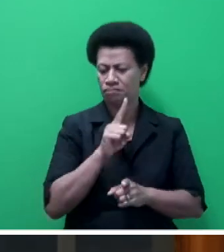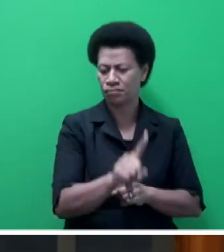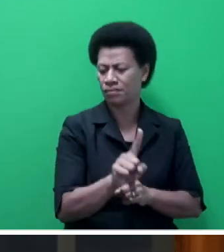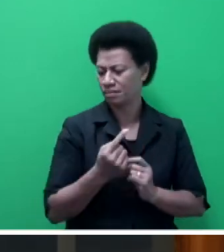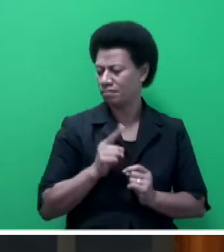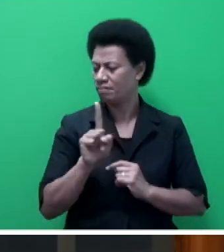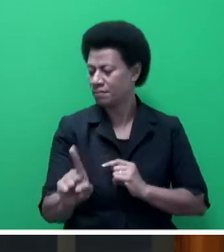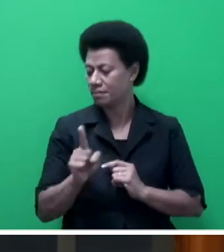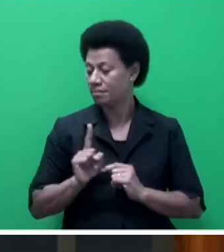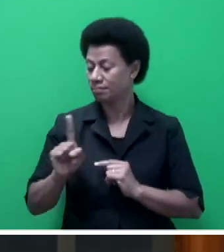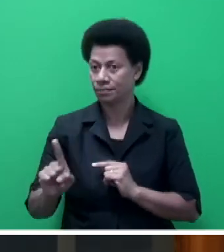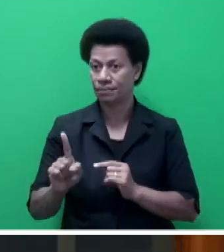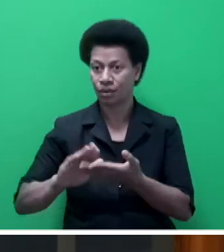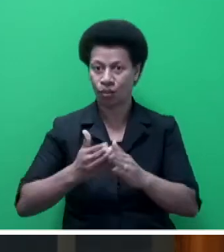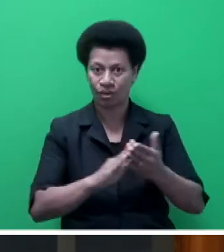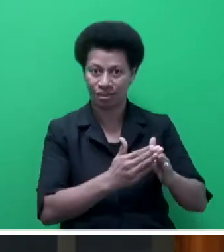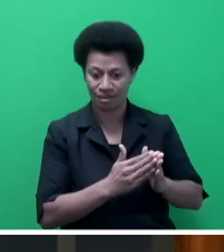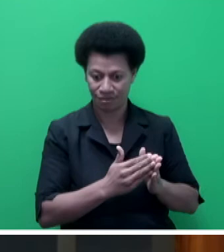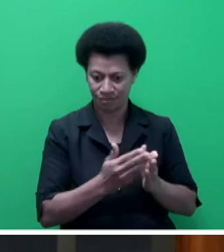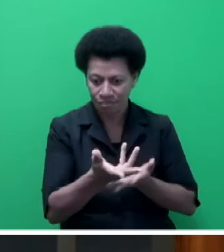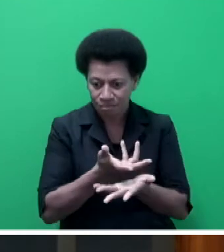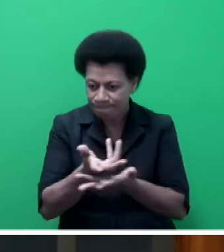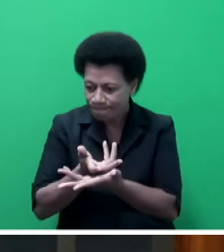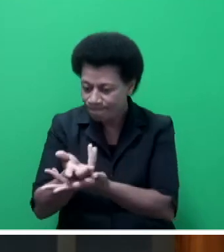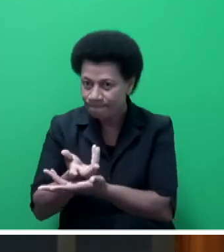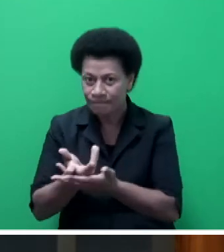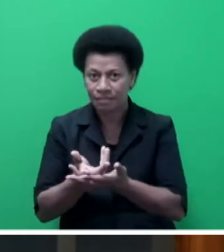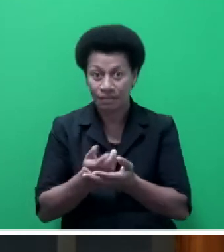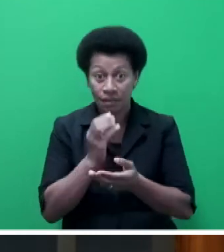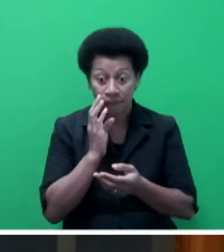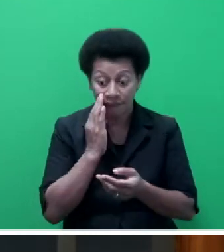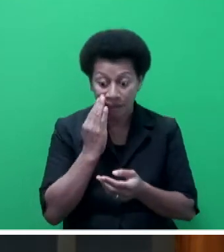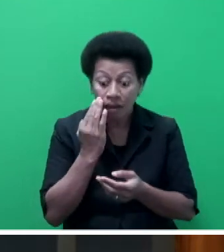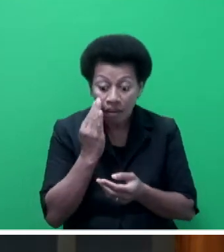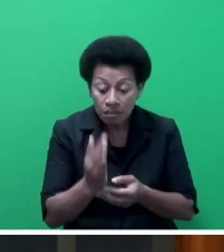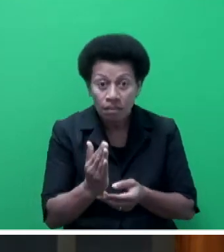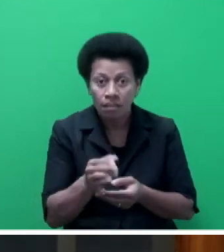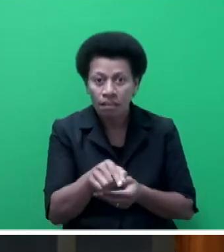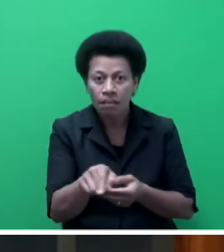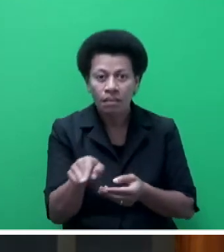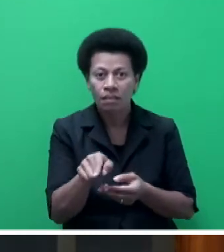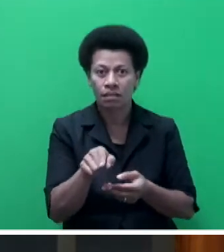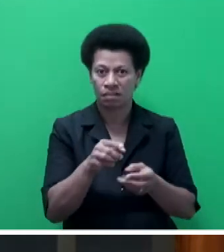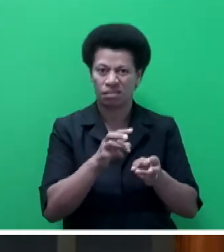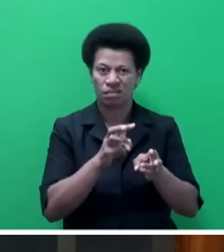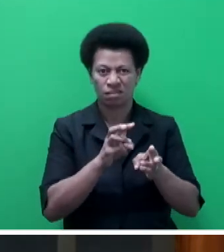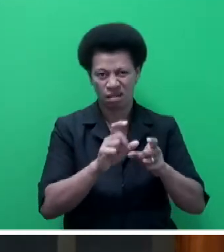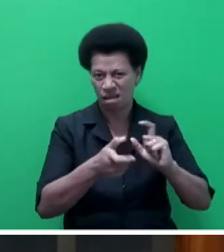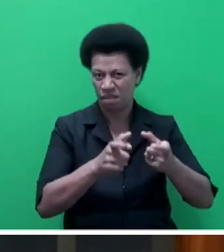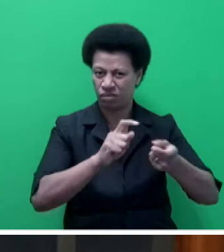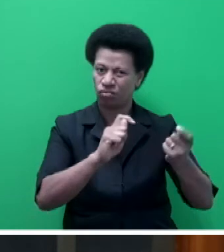have witnessed the firsthand the impact of climate change on their communities and